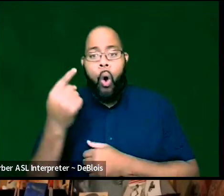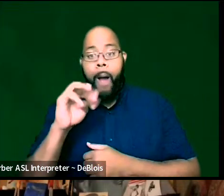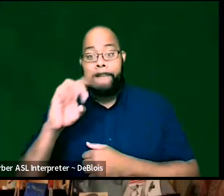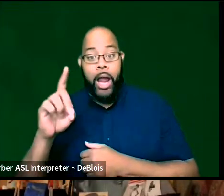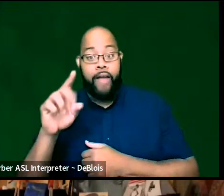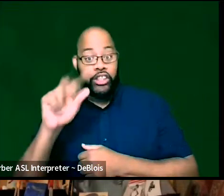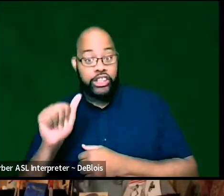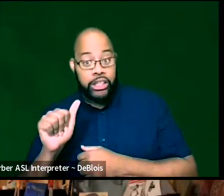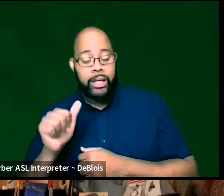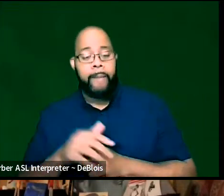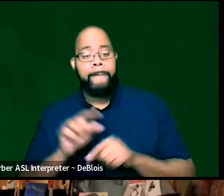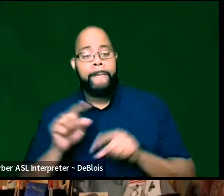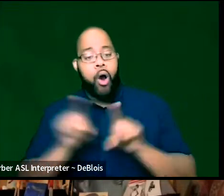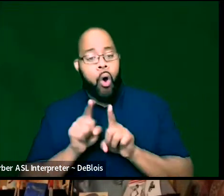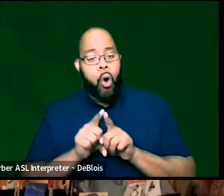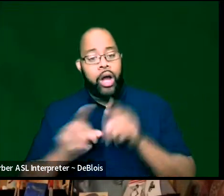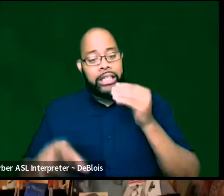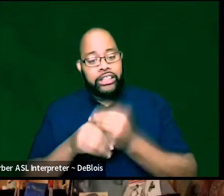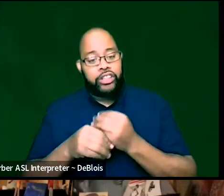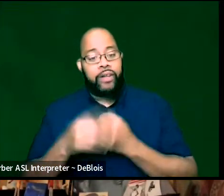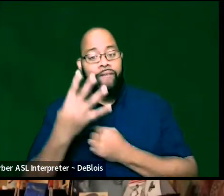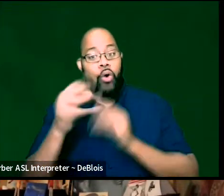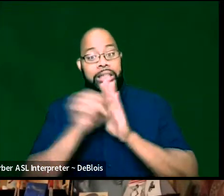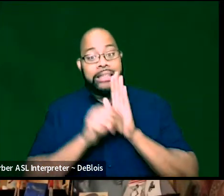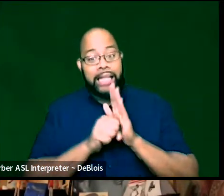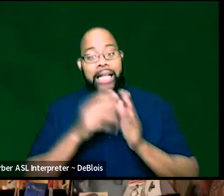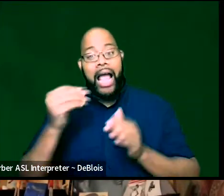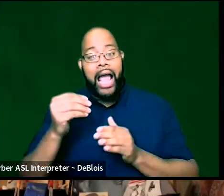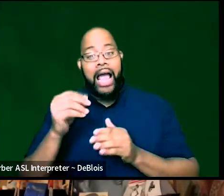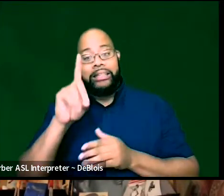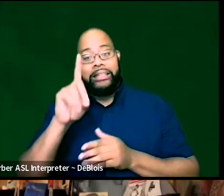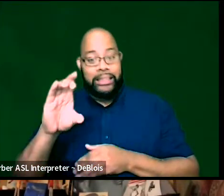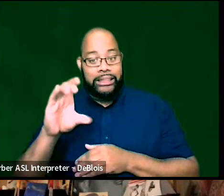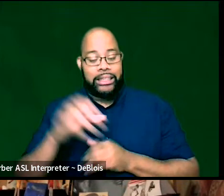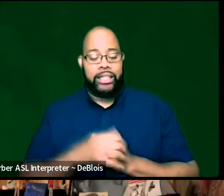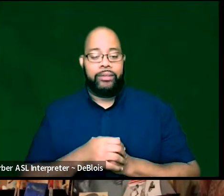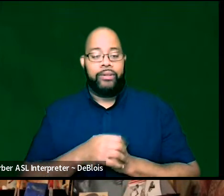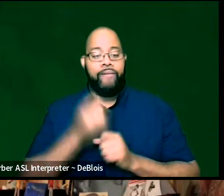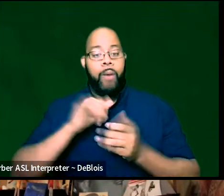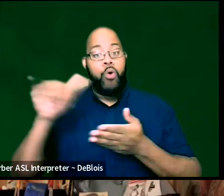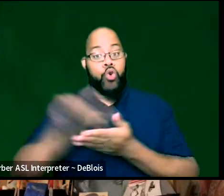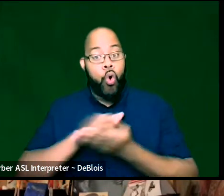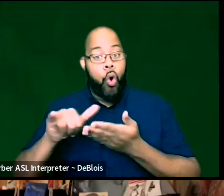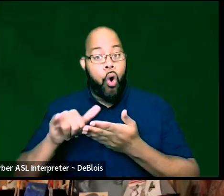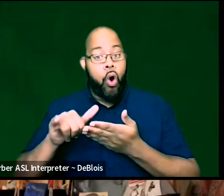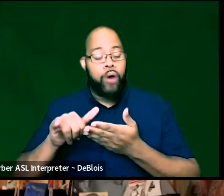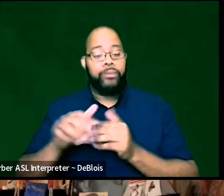and Virginia, but an additional 4 states and the District of Columbia, from New York,